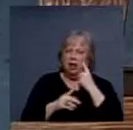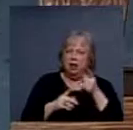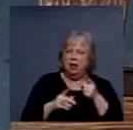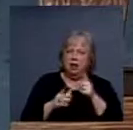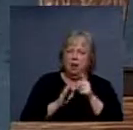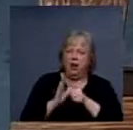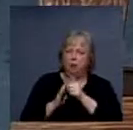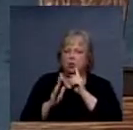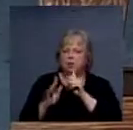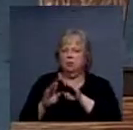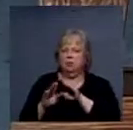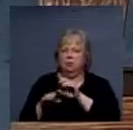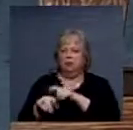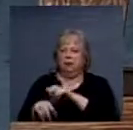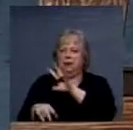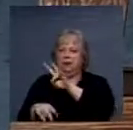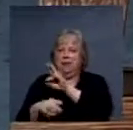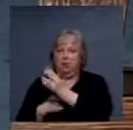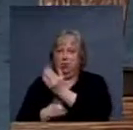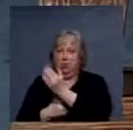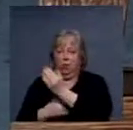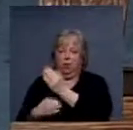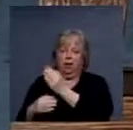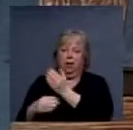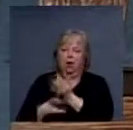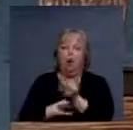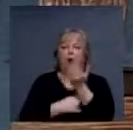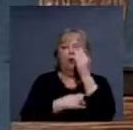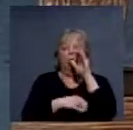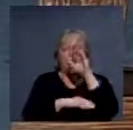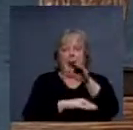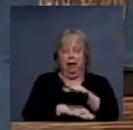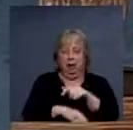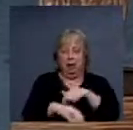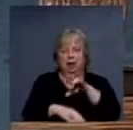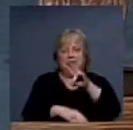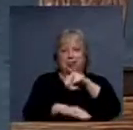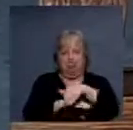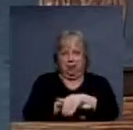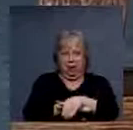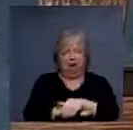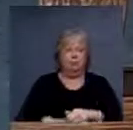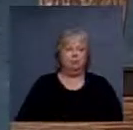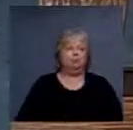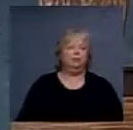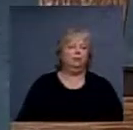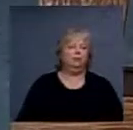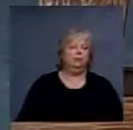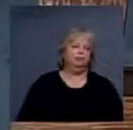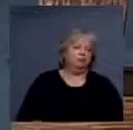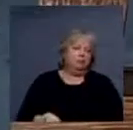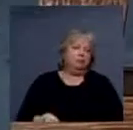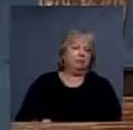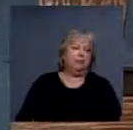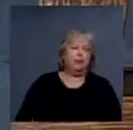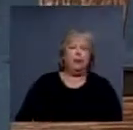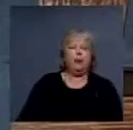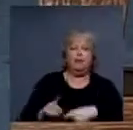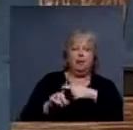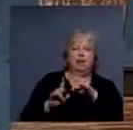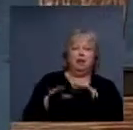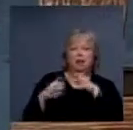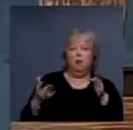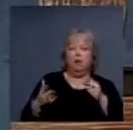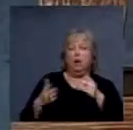a.m. to 7 p.m. I mean, all of this, and open on the holidays